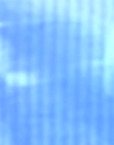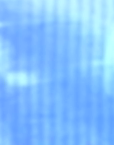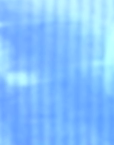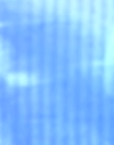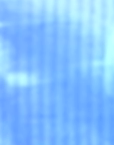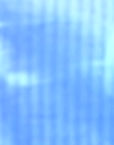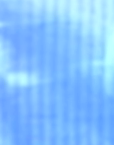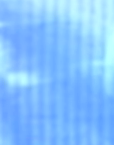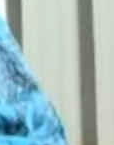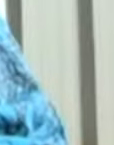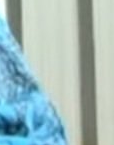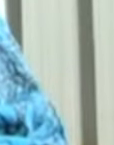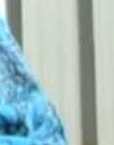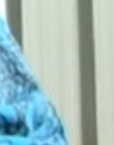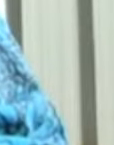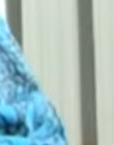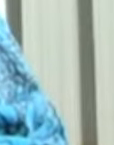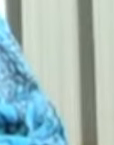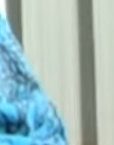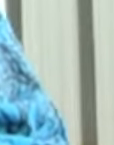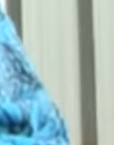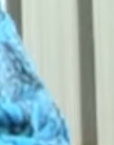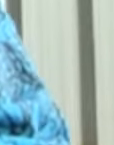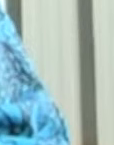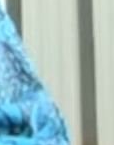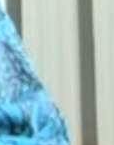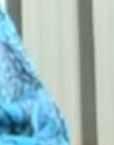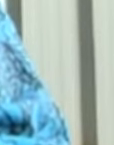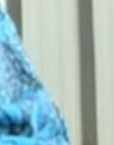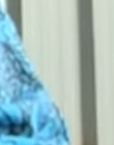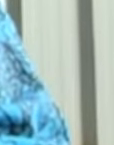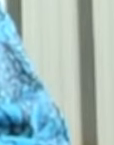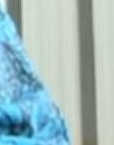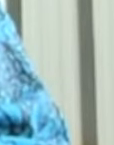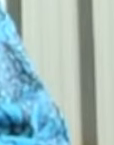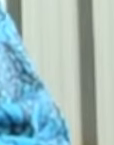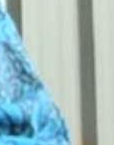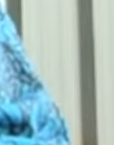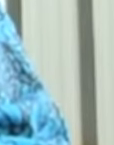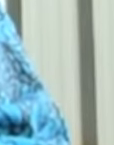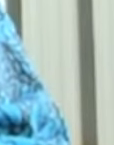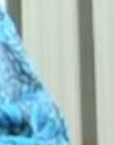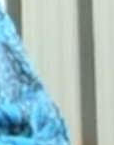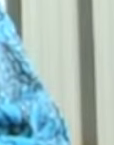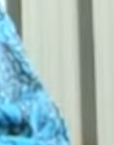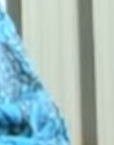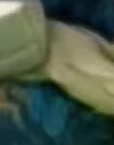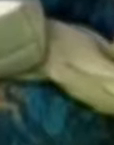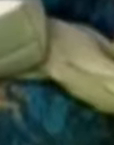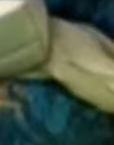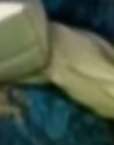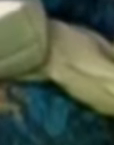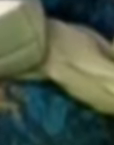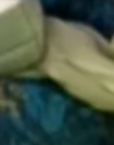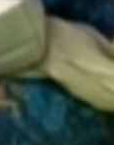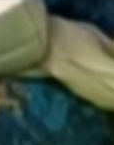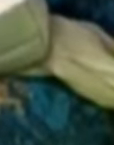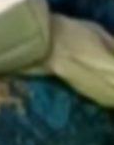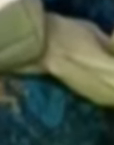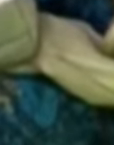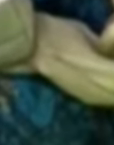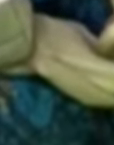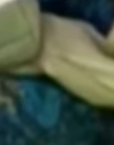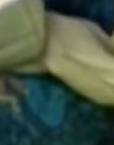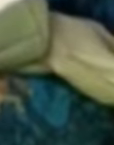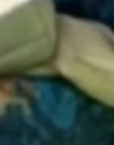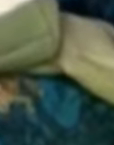given us a wide knowledge. You can only get help when you talk about your problem. If you keep it to yourself, then that problem